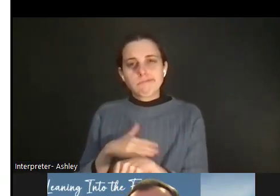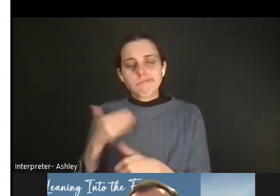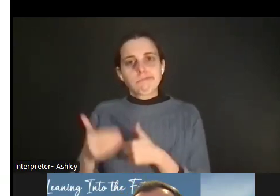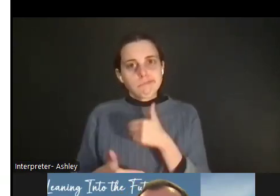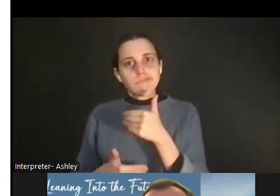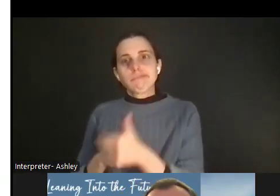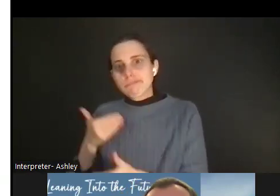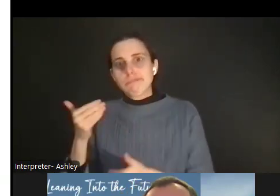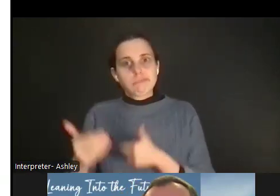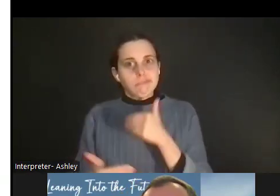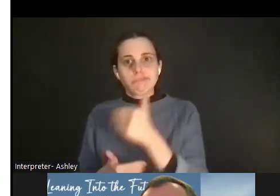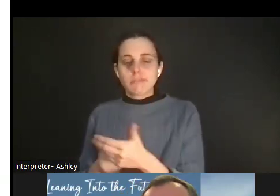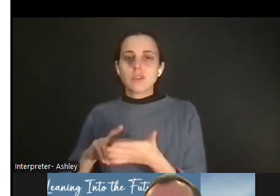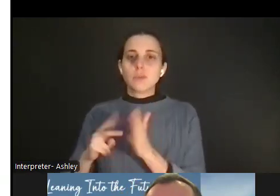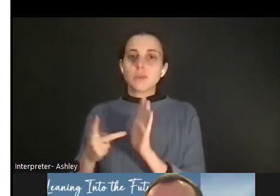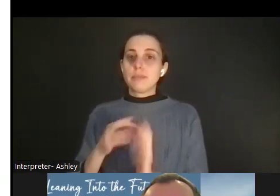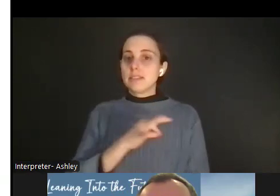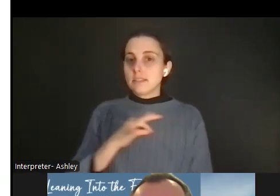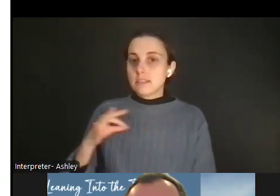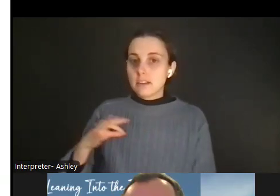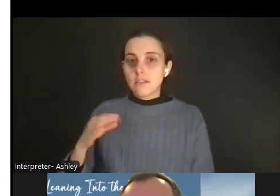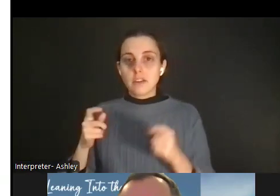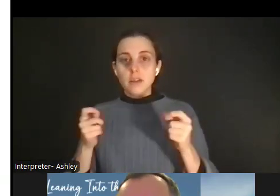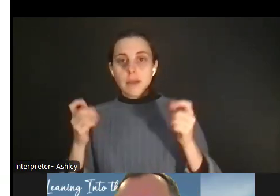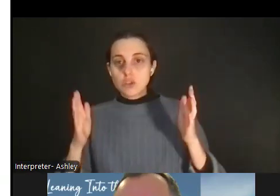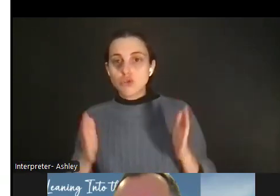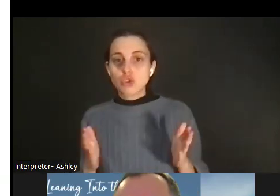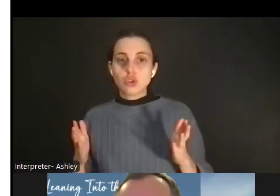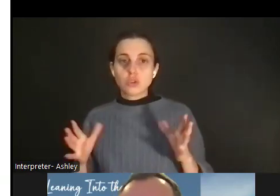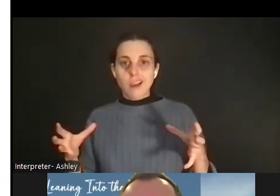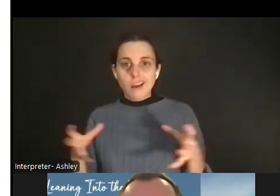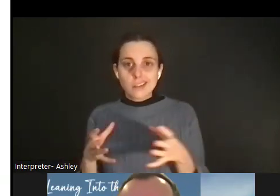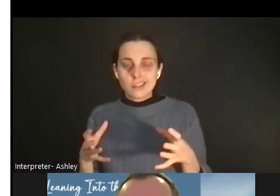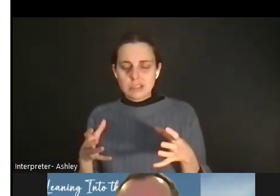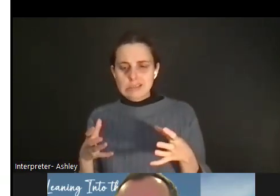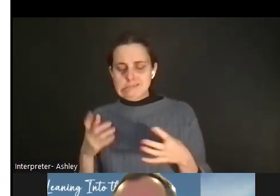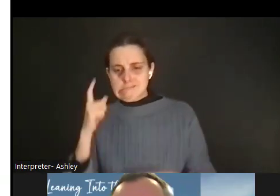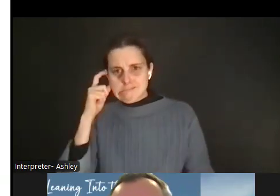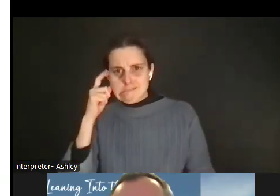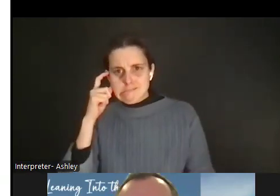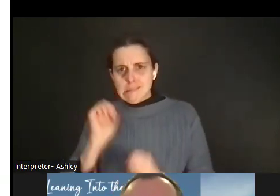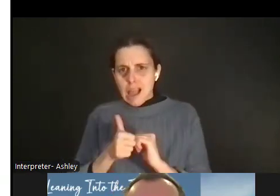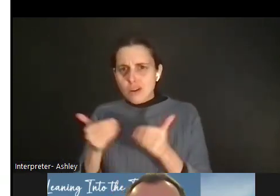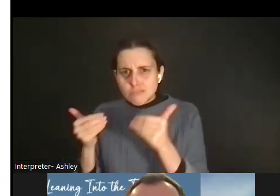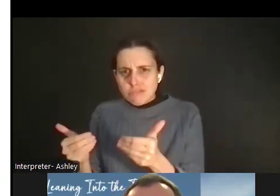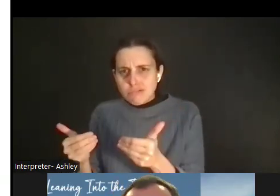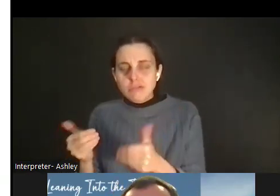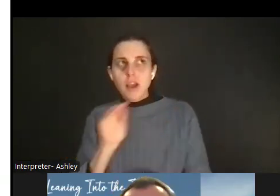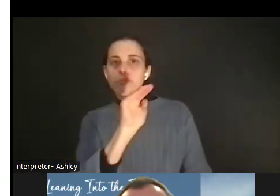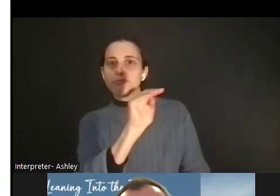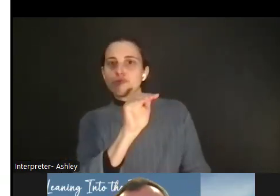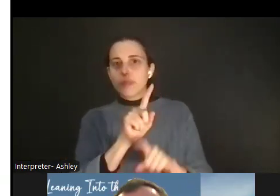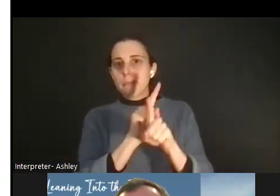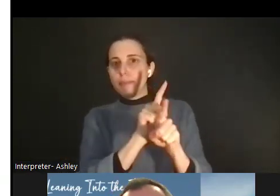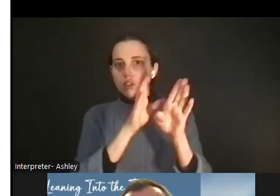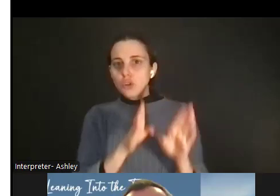staff and our managers tap on our mentor's shoulder and say, you know, I'm at the problem statement. We need some definition,